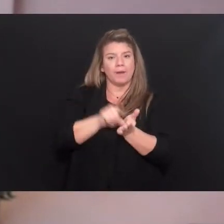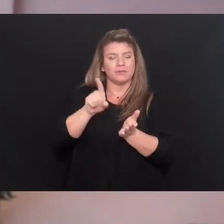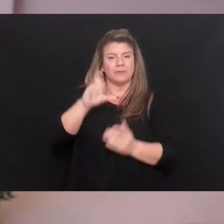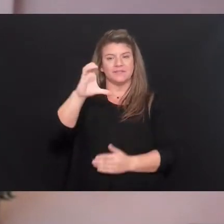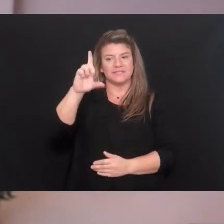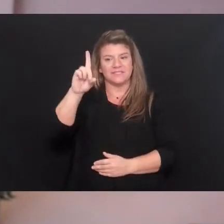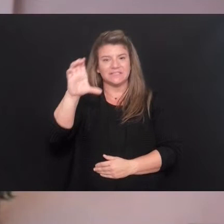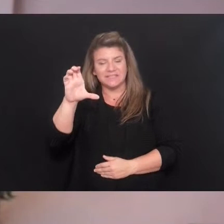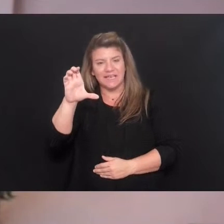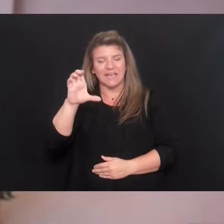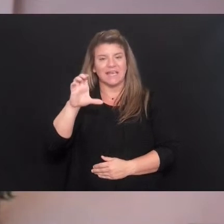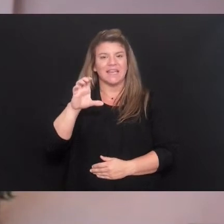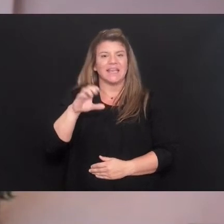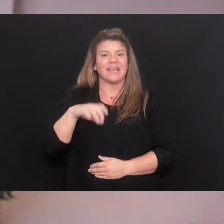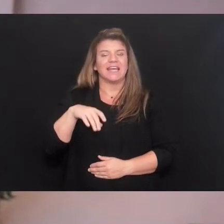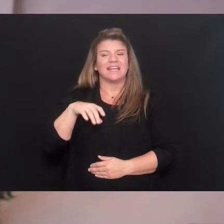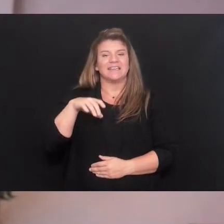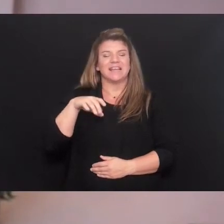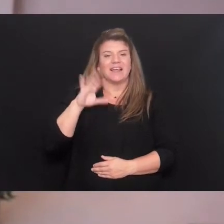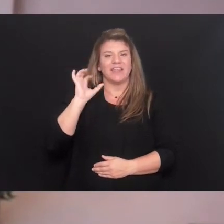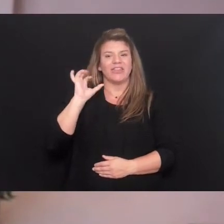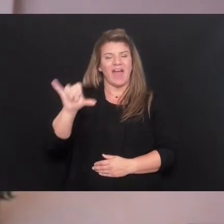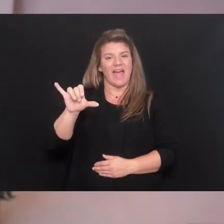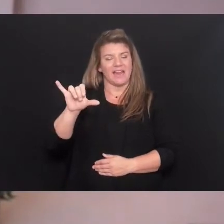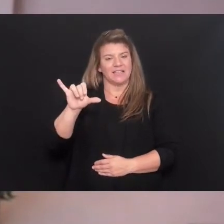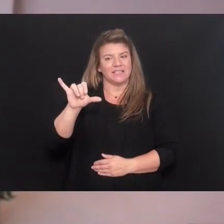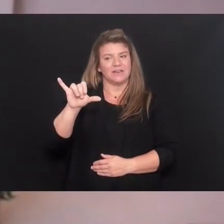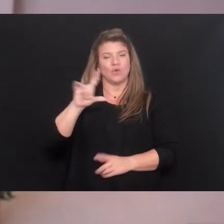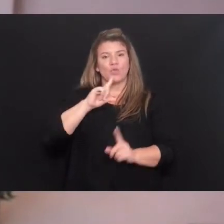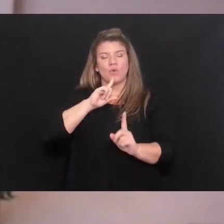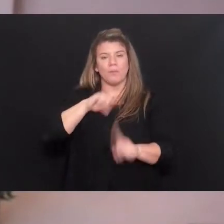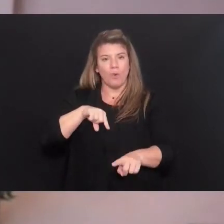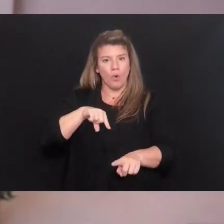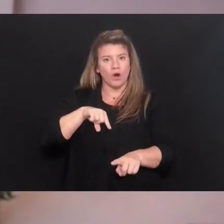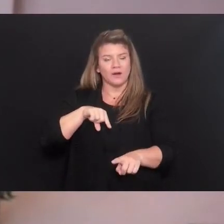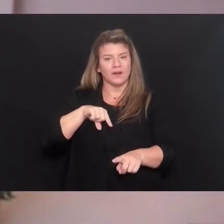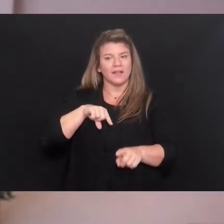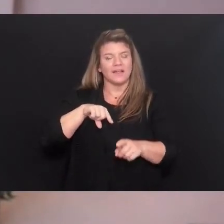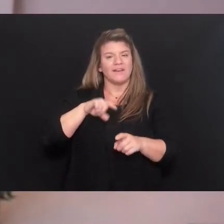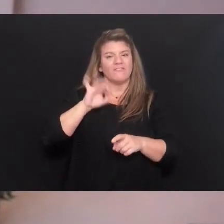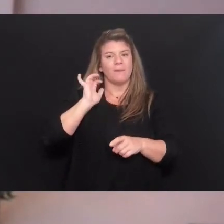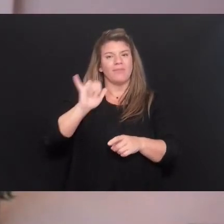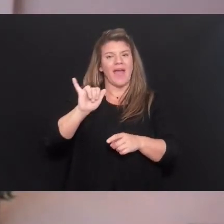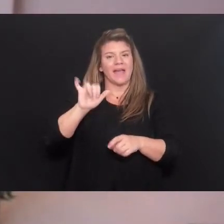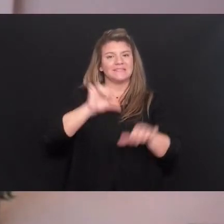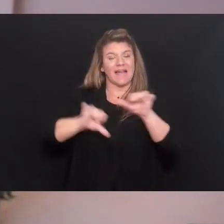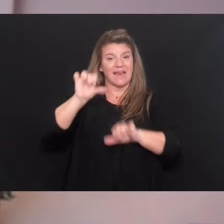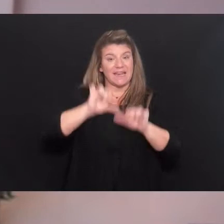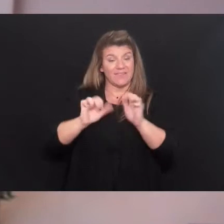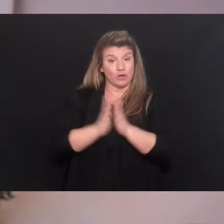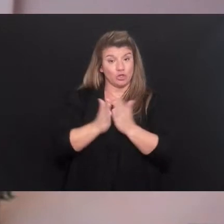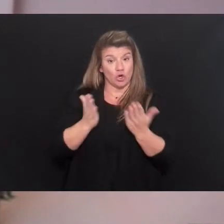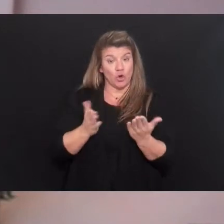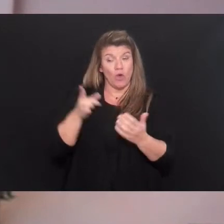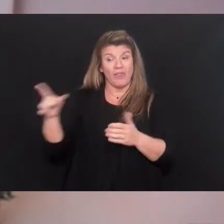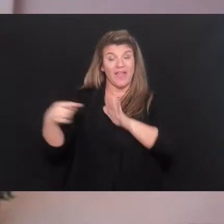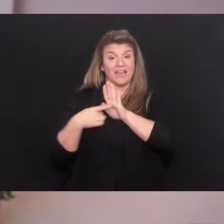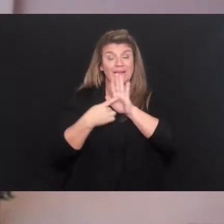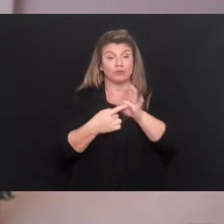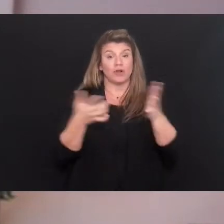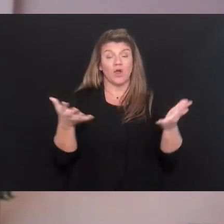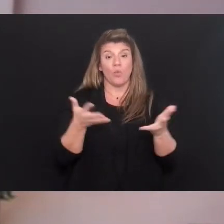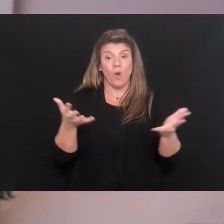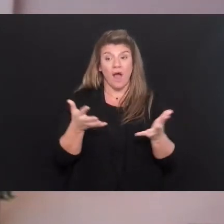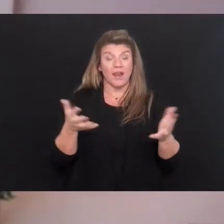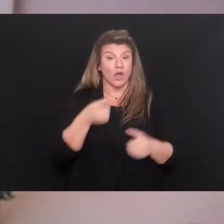the MMWR, the CDC's own report scientific journal. And what they did demonstrate, Charles, as